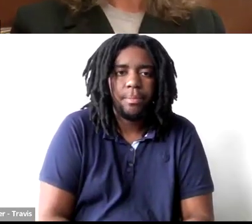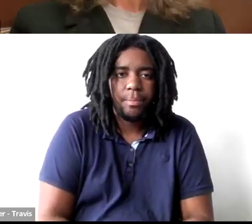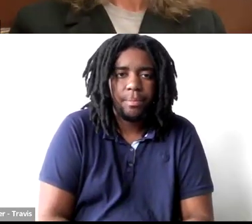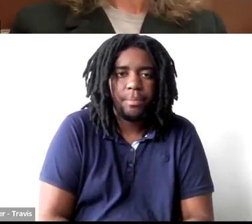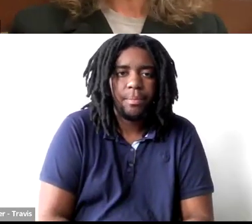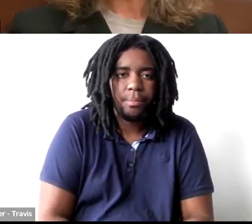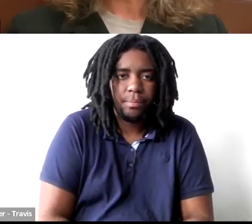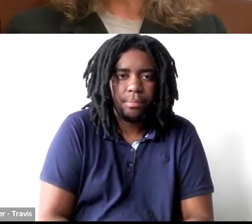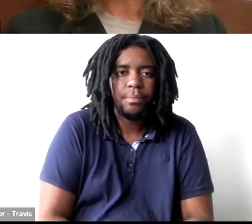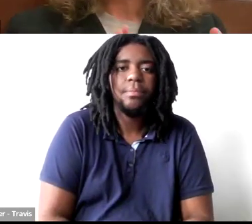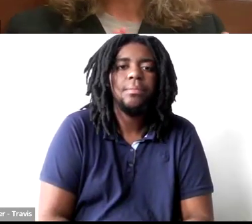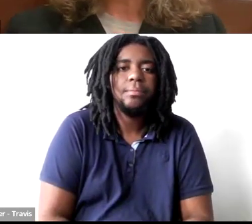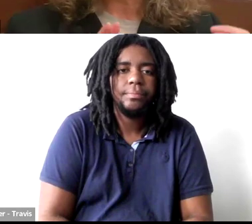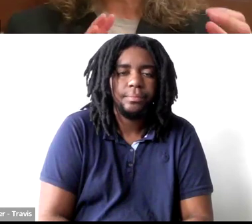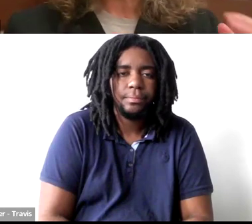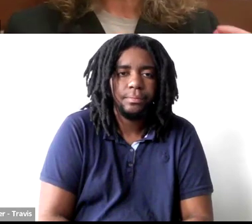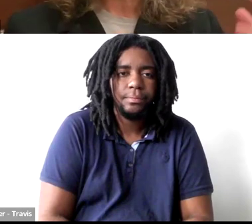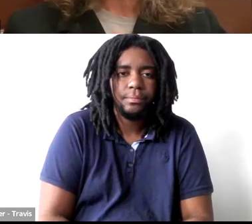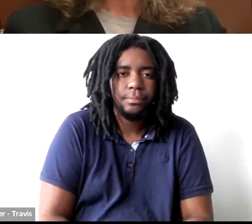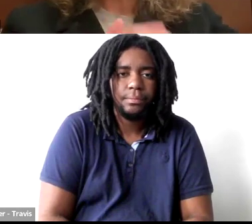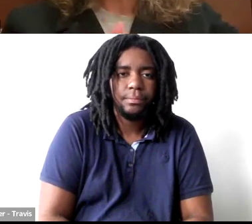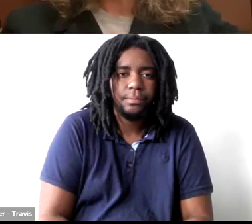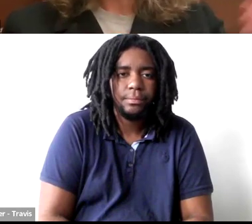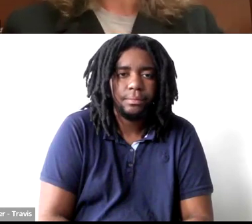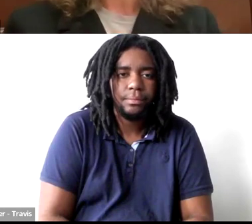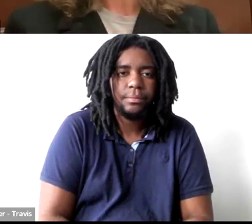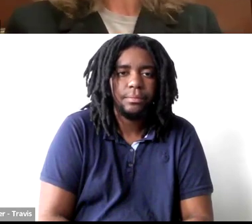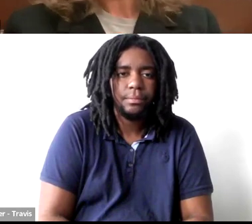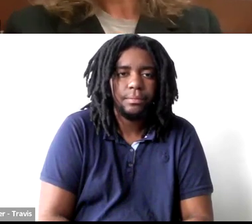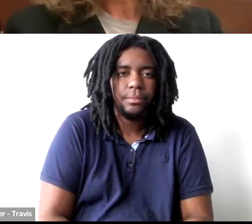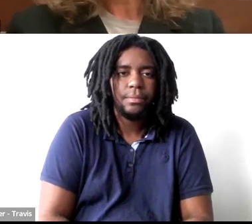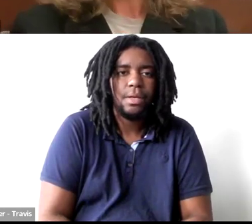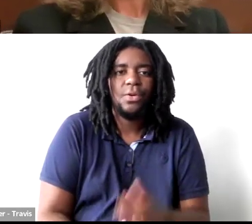people. And we don't know how many silhouettes that cuts.